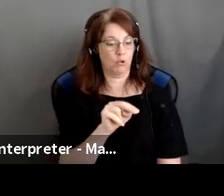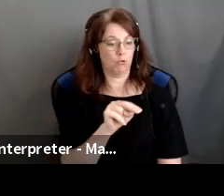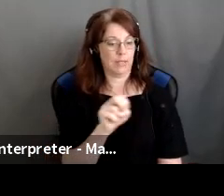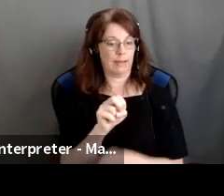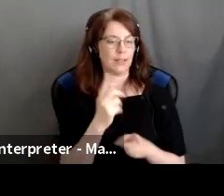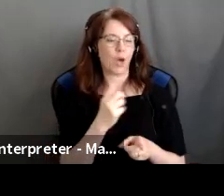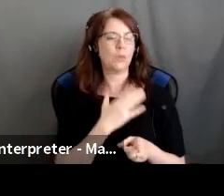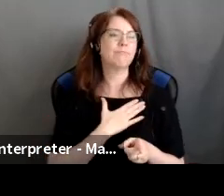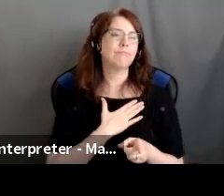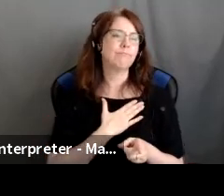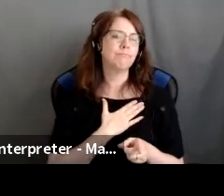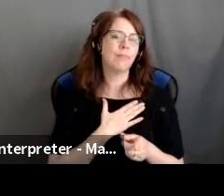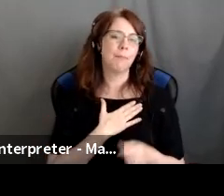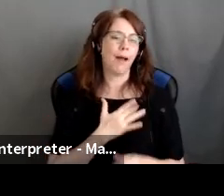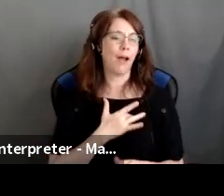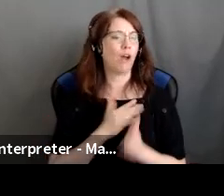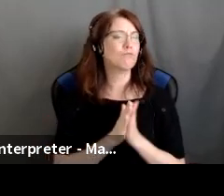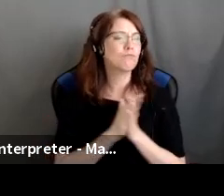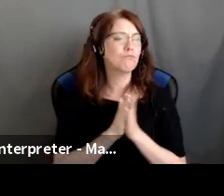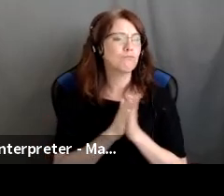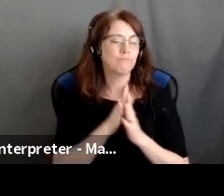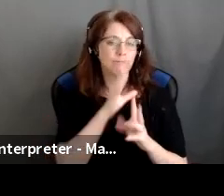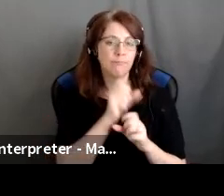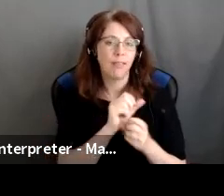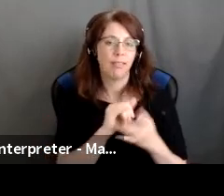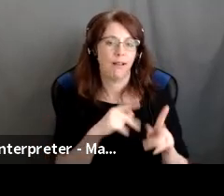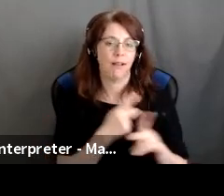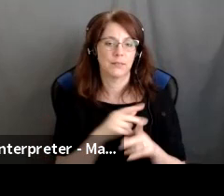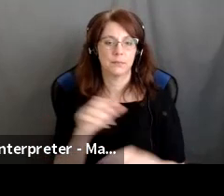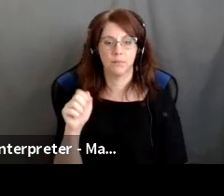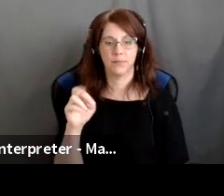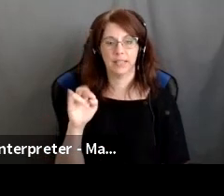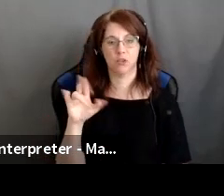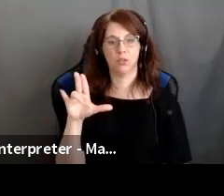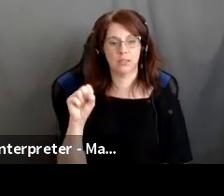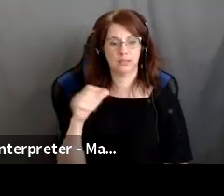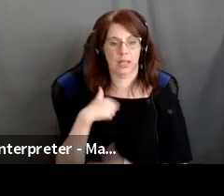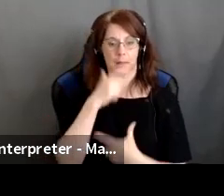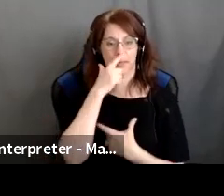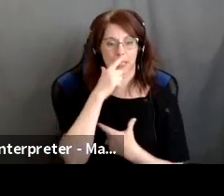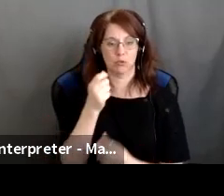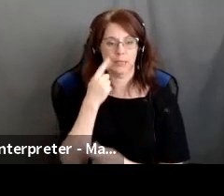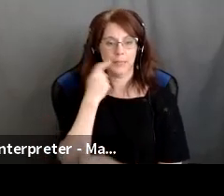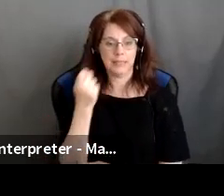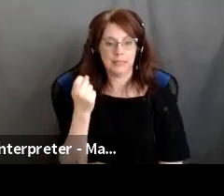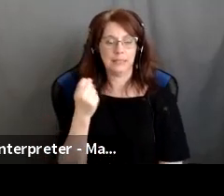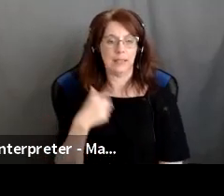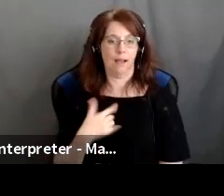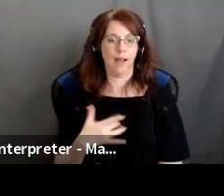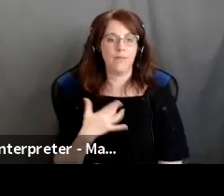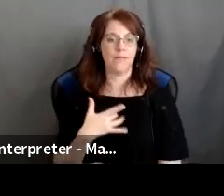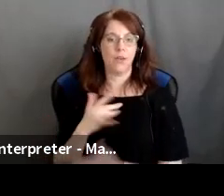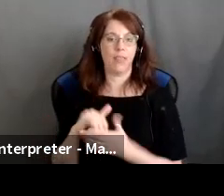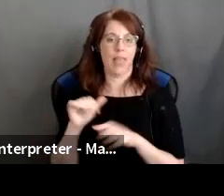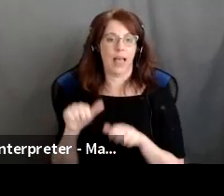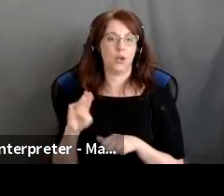been near and dear to my heart and a passion for me. Arius put, I'm interested because I feel this could be the